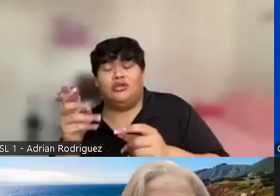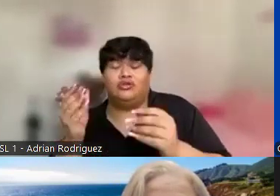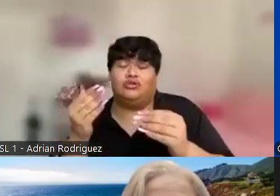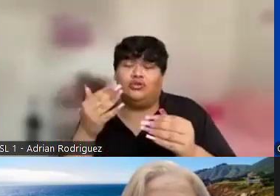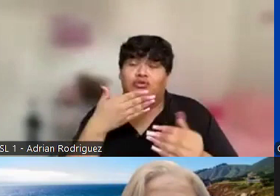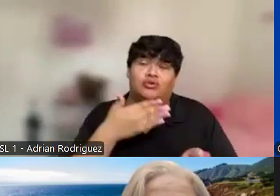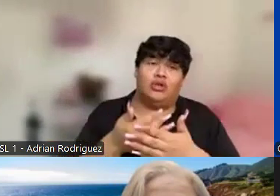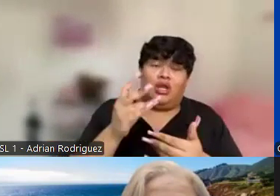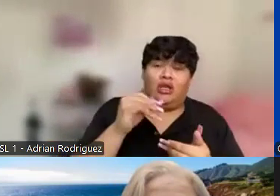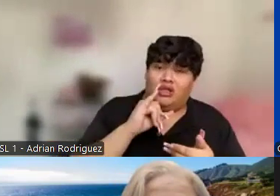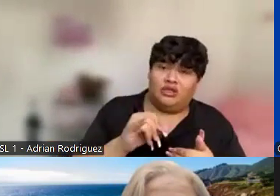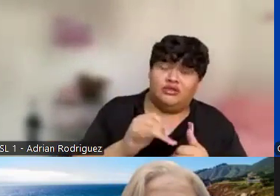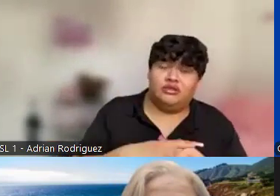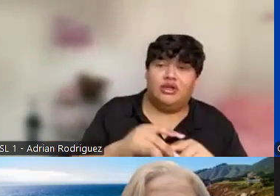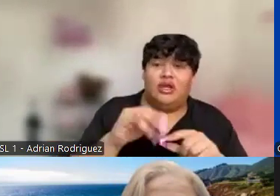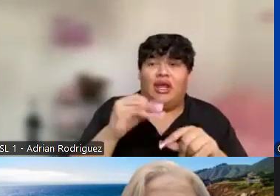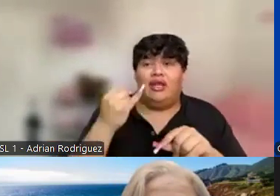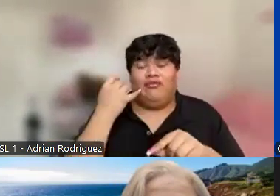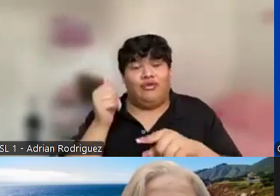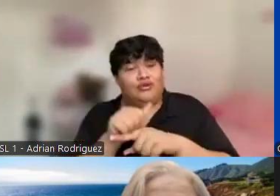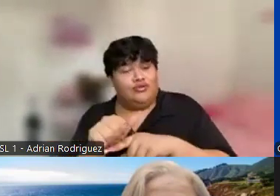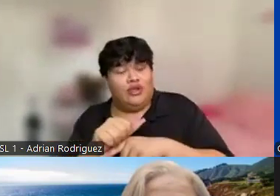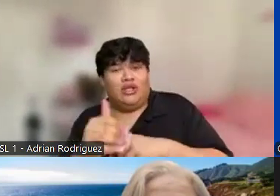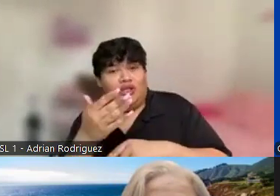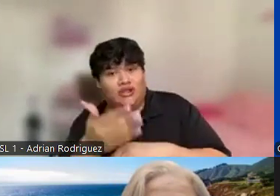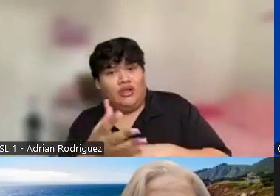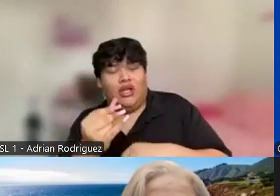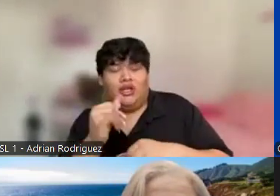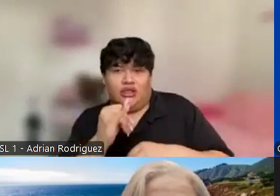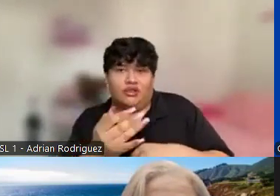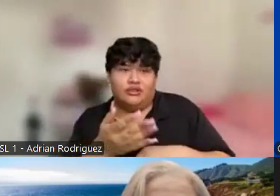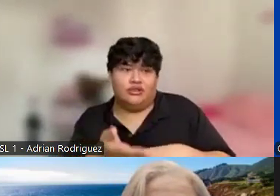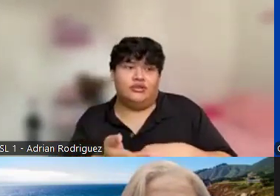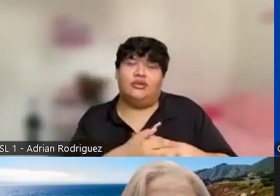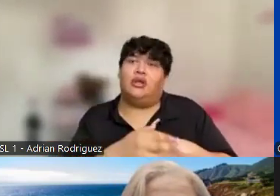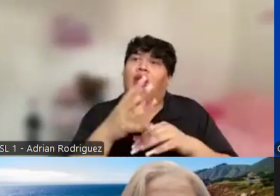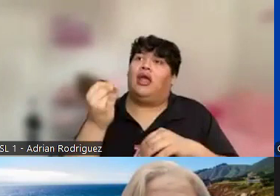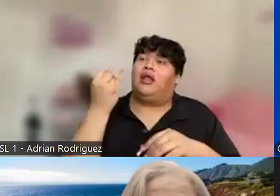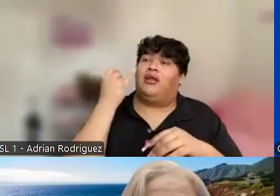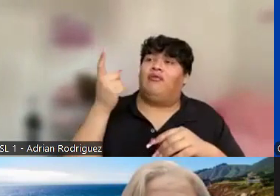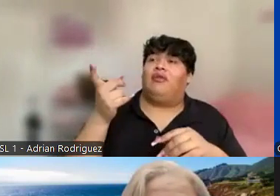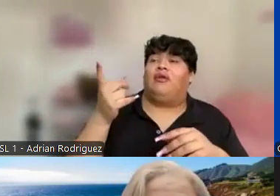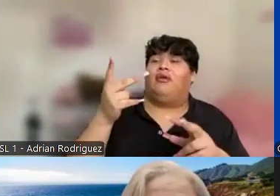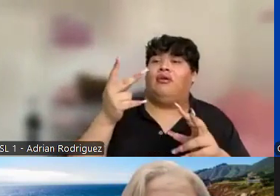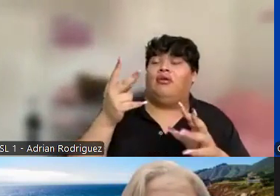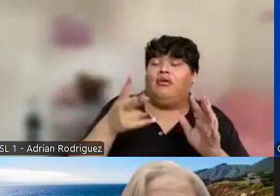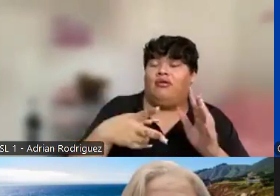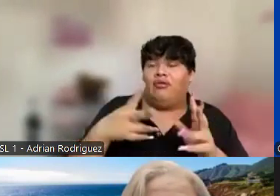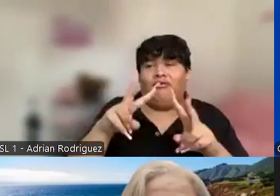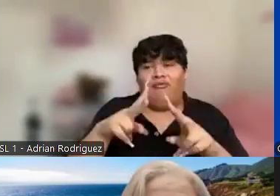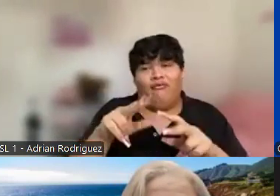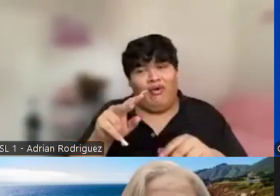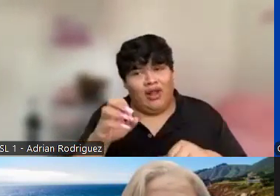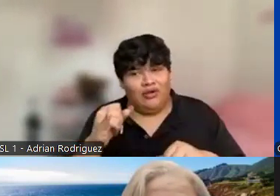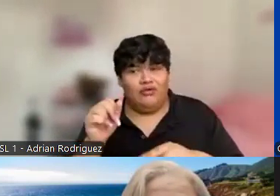is, and if the training is available, and it is, and if the value for training is considerable, and it